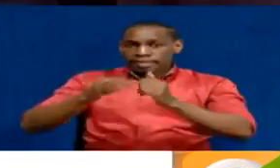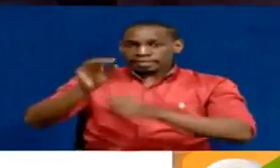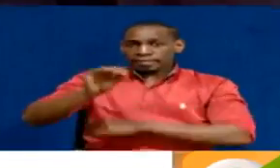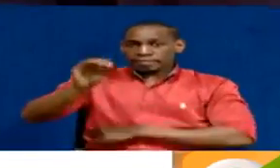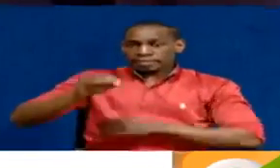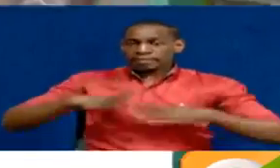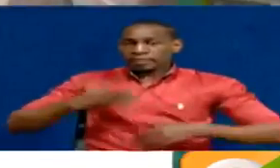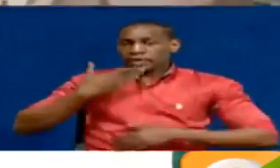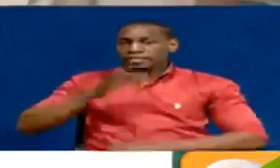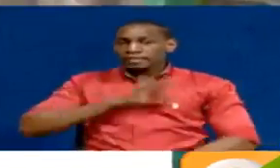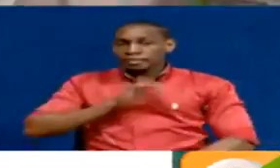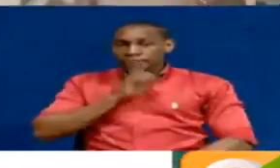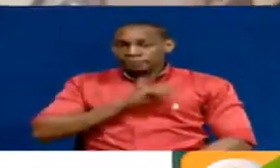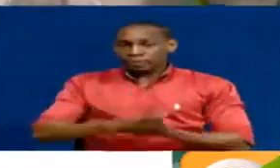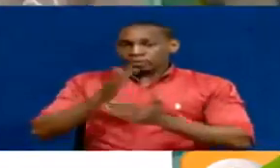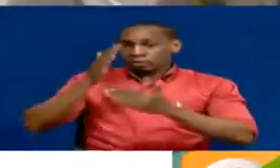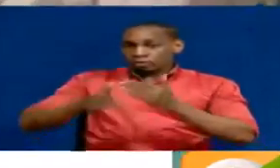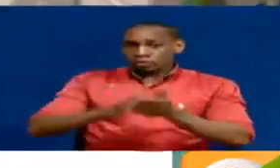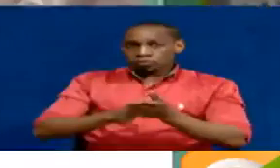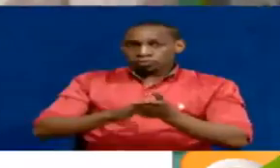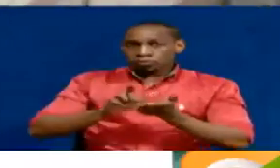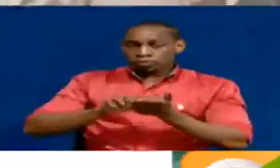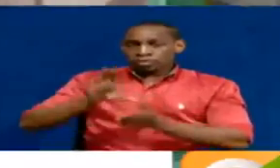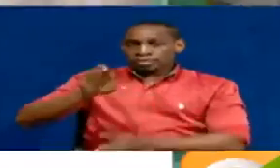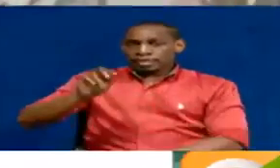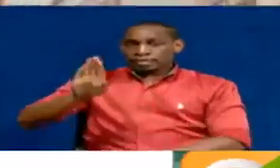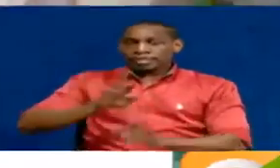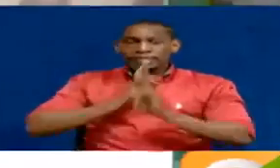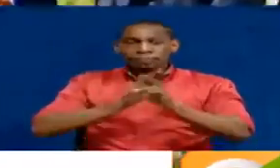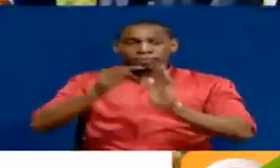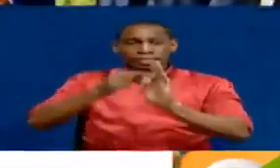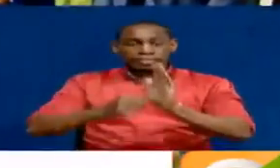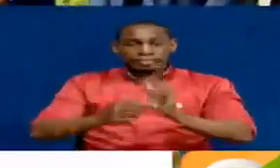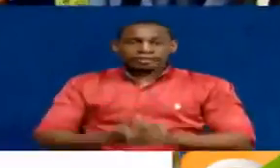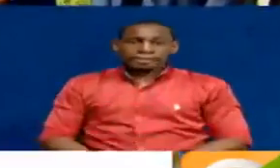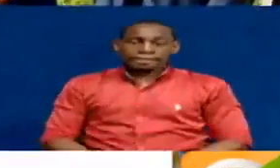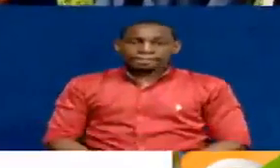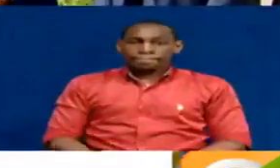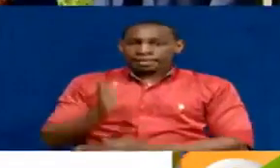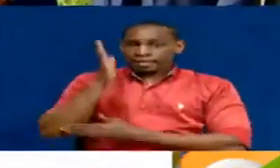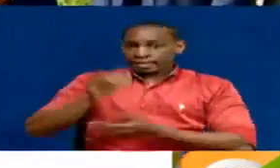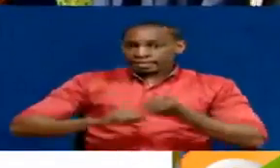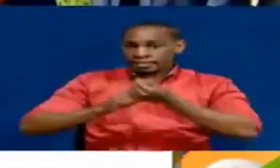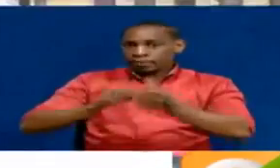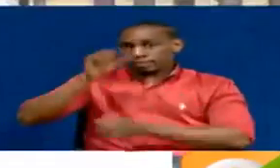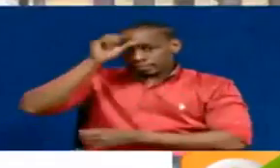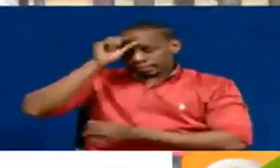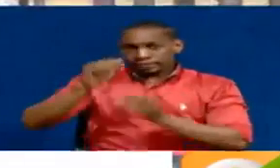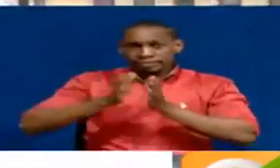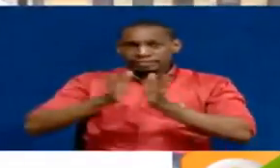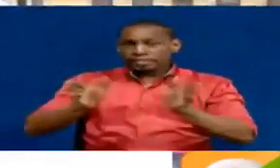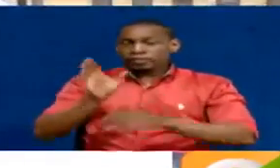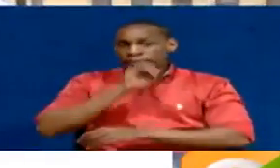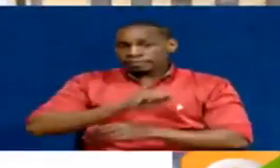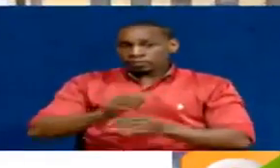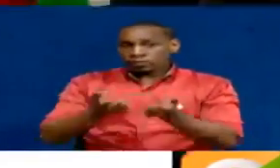of the respondents benefited from the suspension of Credit Reference Bureau reporting. While direct support by the government was largely